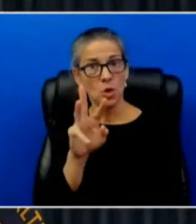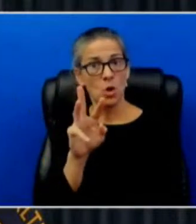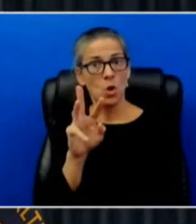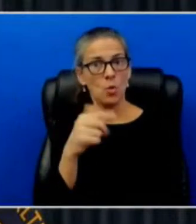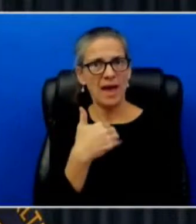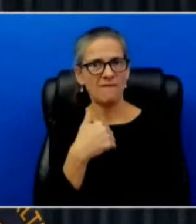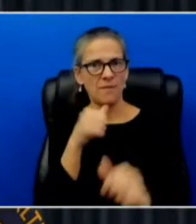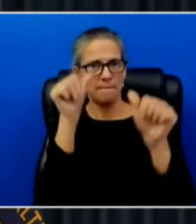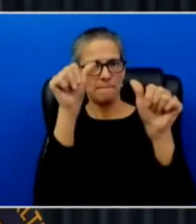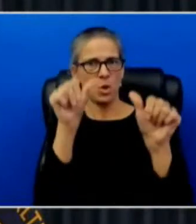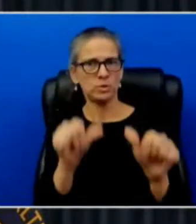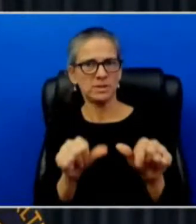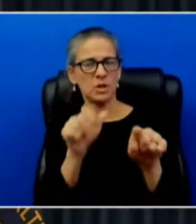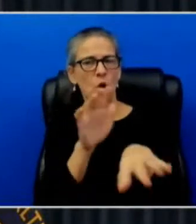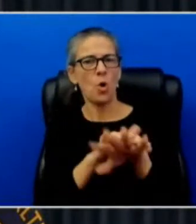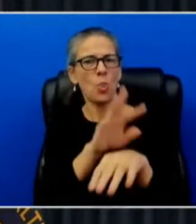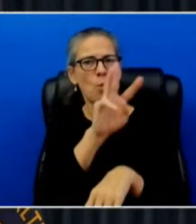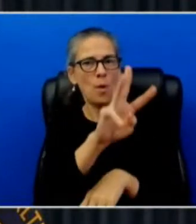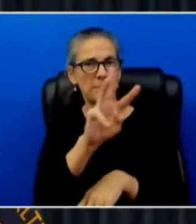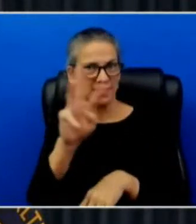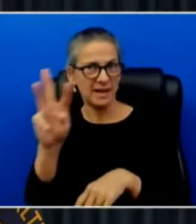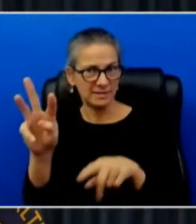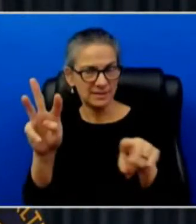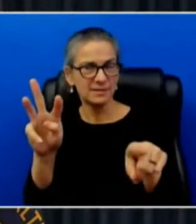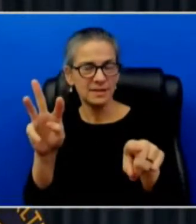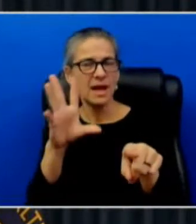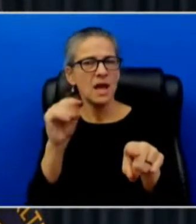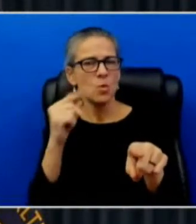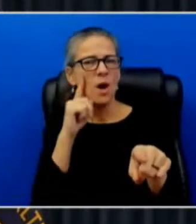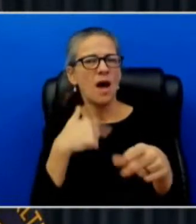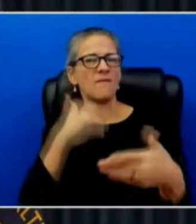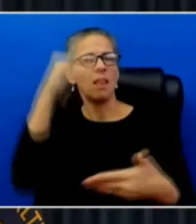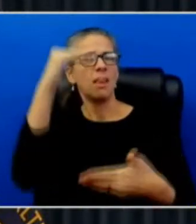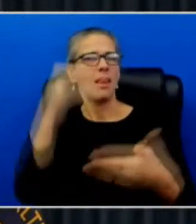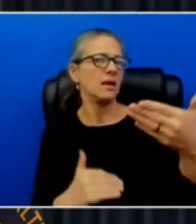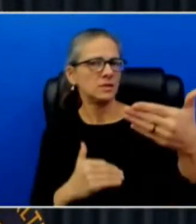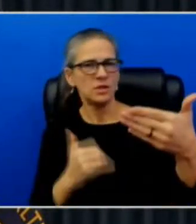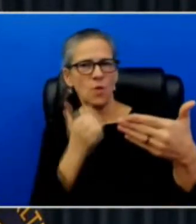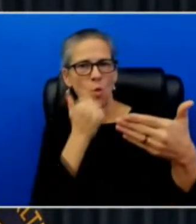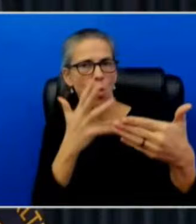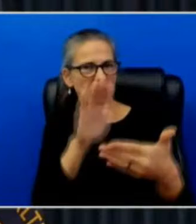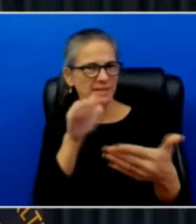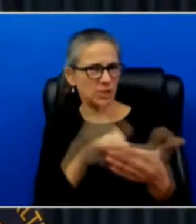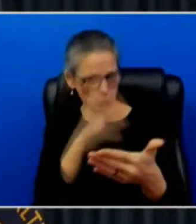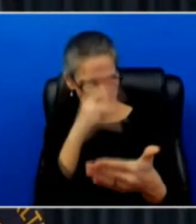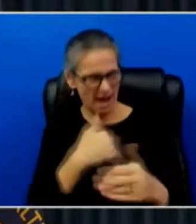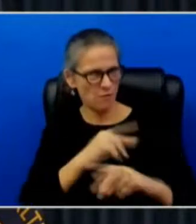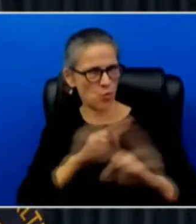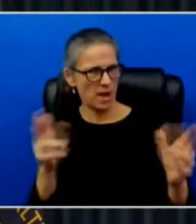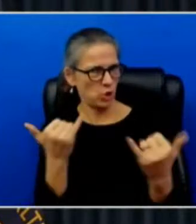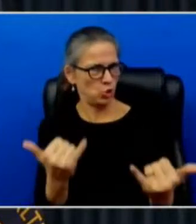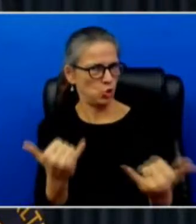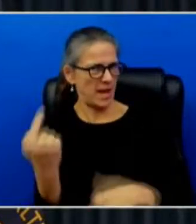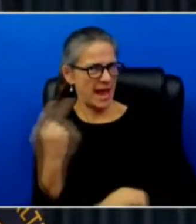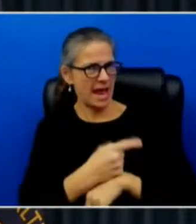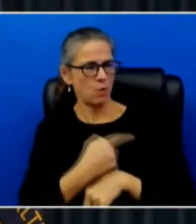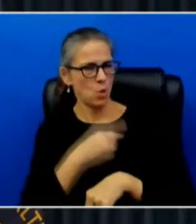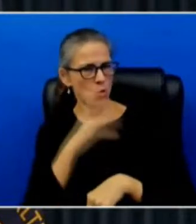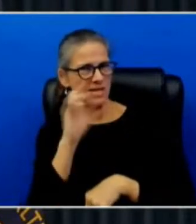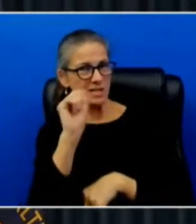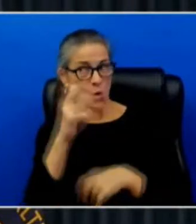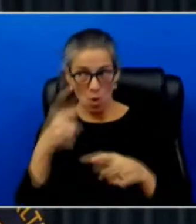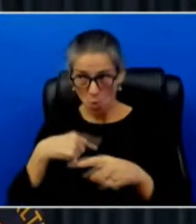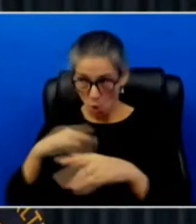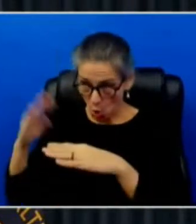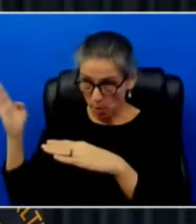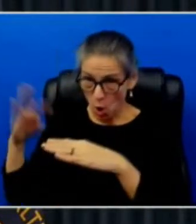there so you can call. We'll also be providing a list of those warming centers to the governor's office today as they open up, as this need kind of continues